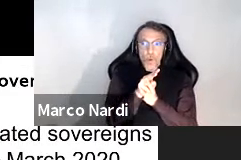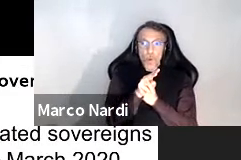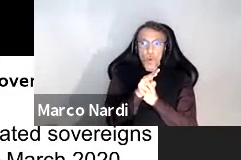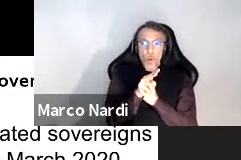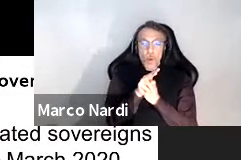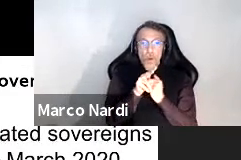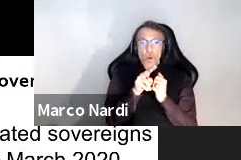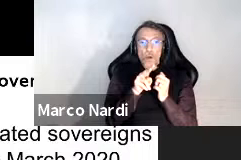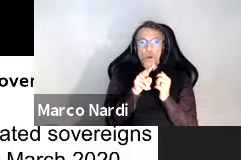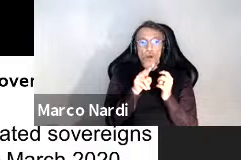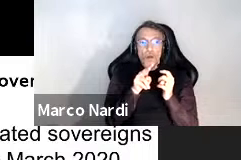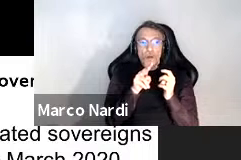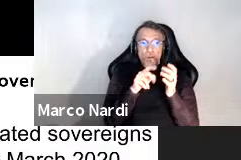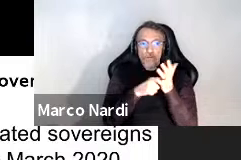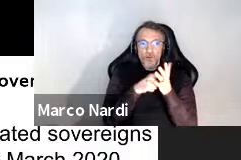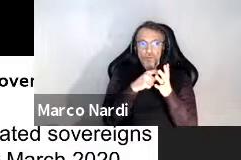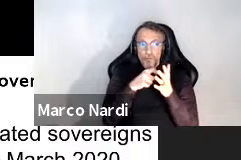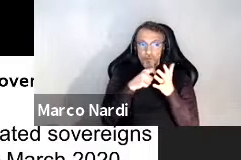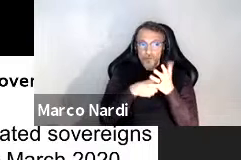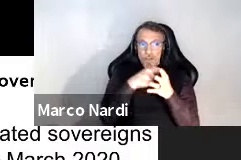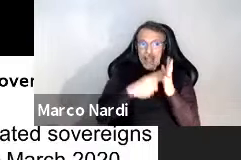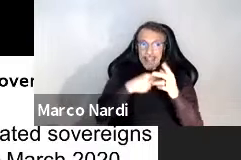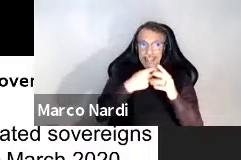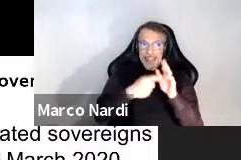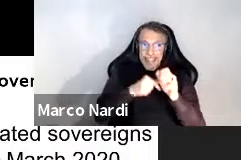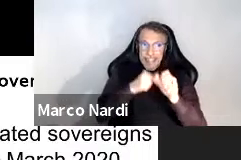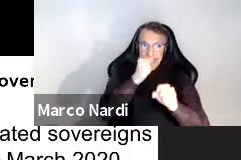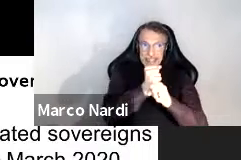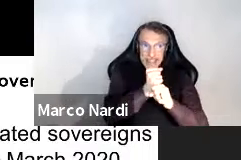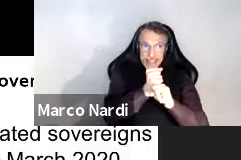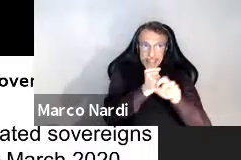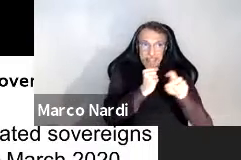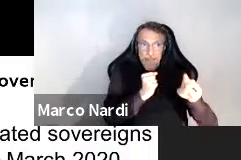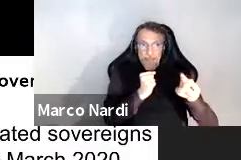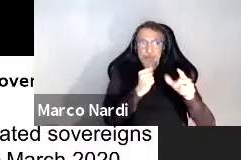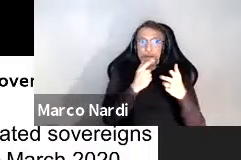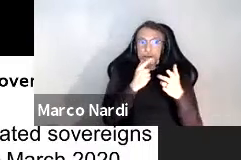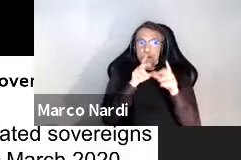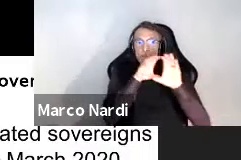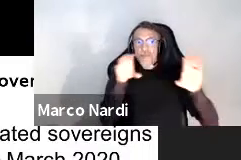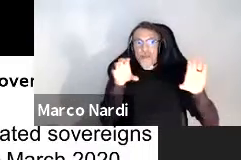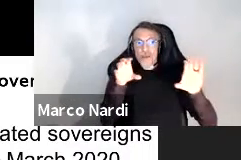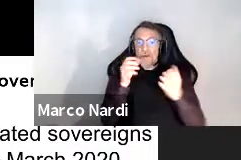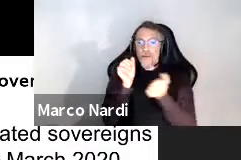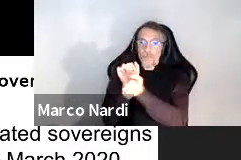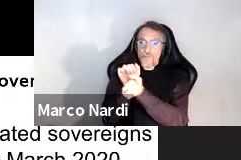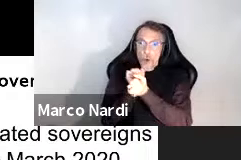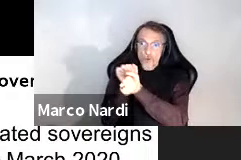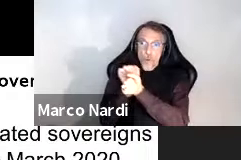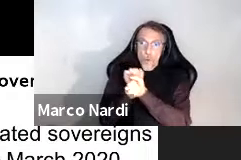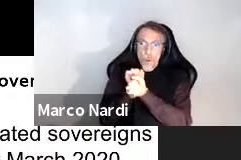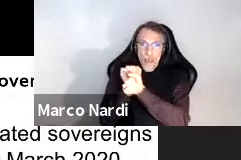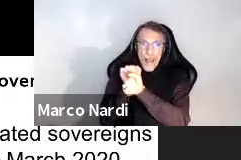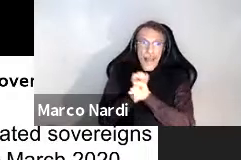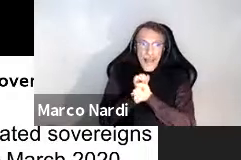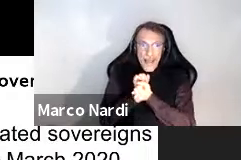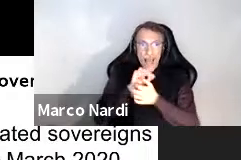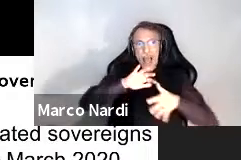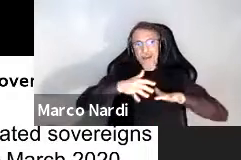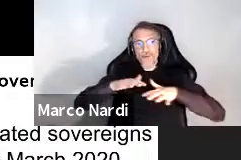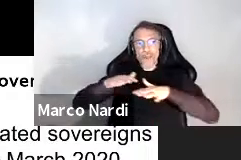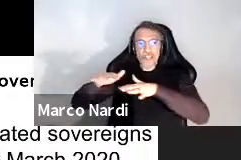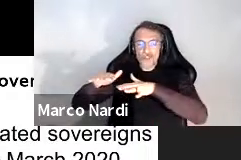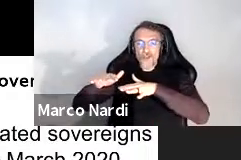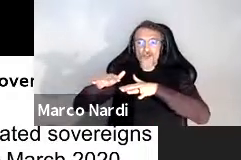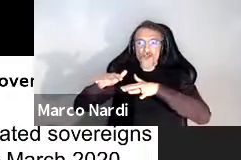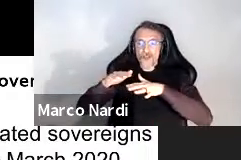sovereign rating for the sub-Saharan Africa in terms of commercial borrowing, the average rating for the